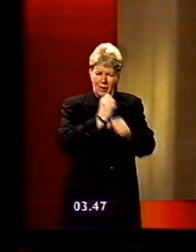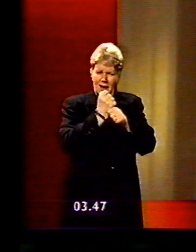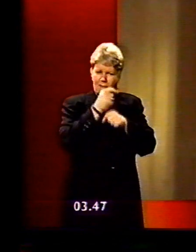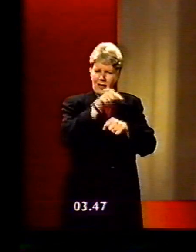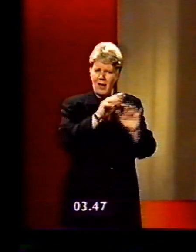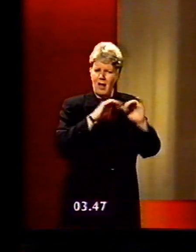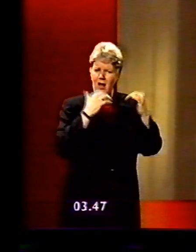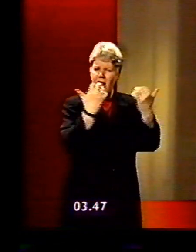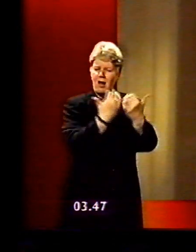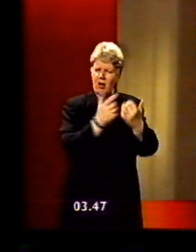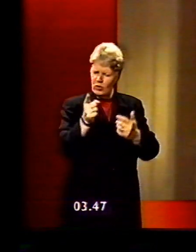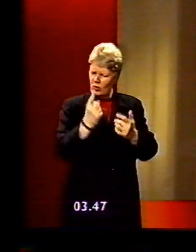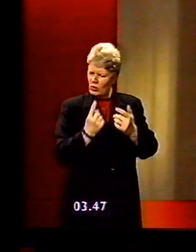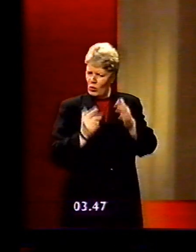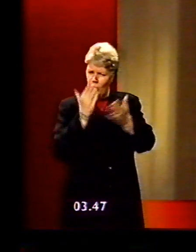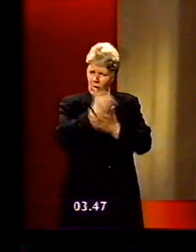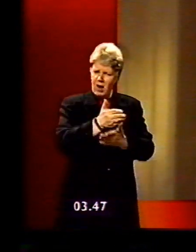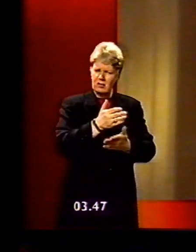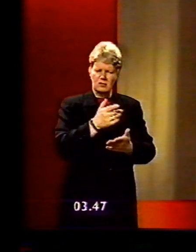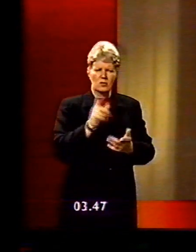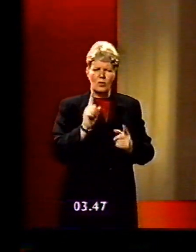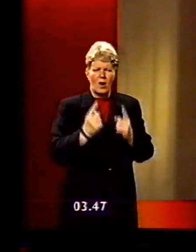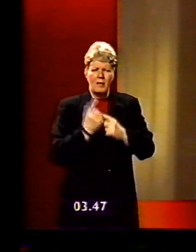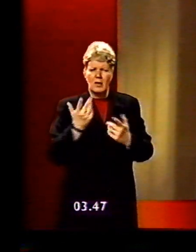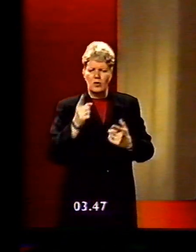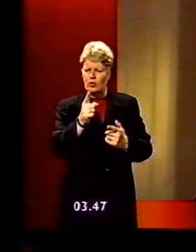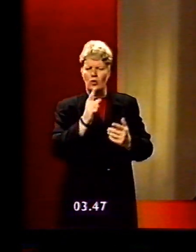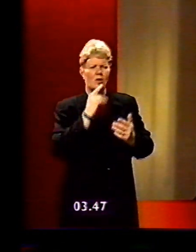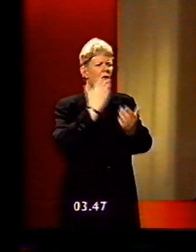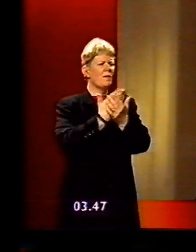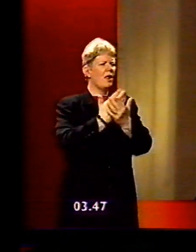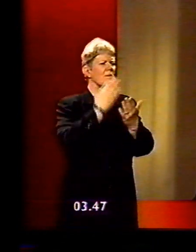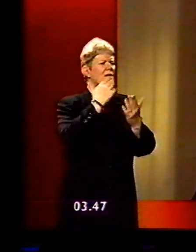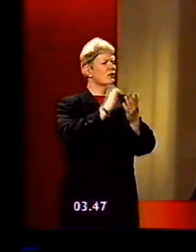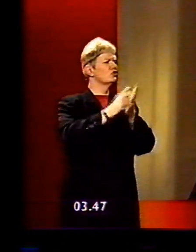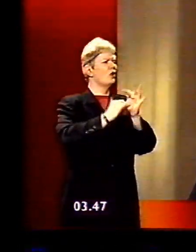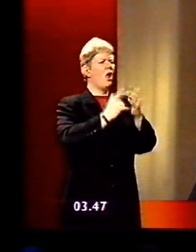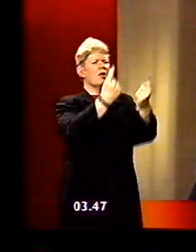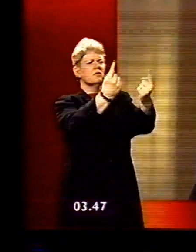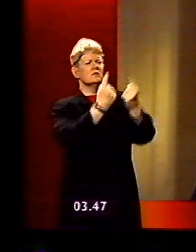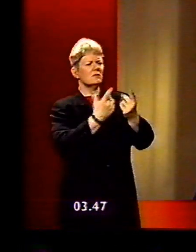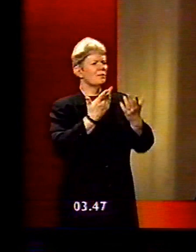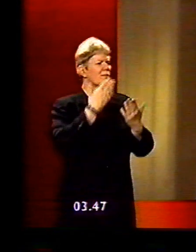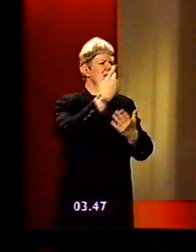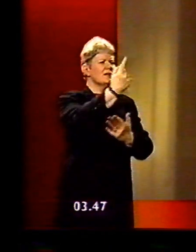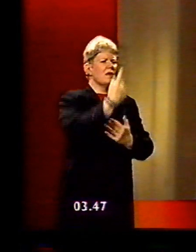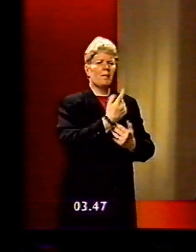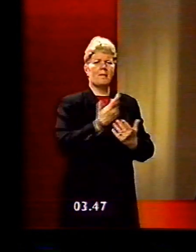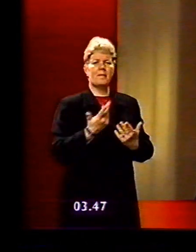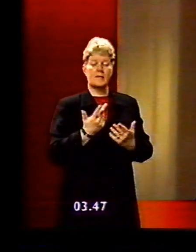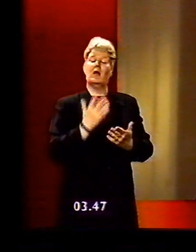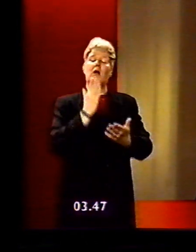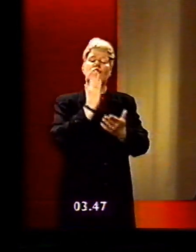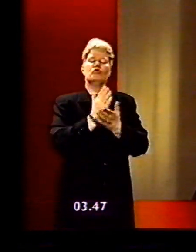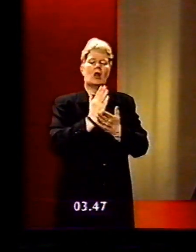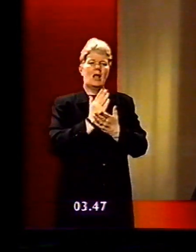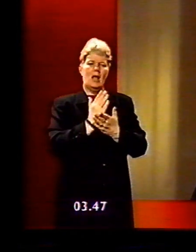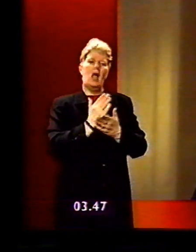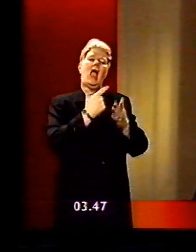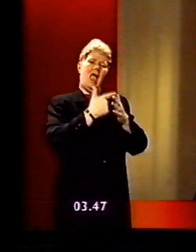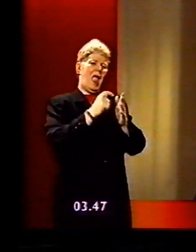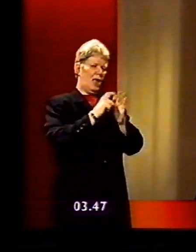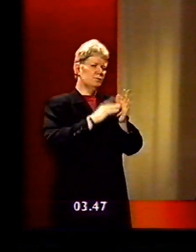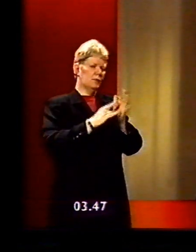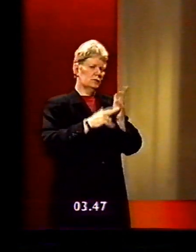when you went there? Because you appealed for Charles to come forward if he was there, didn't you? Actually, it was